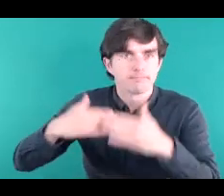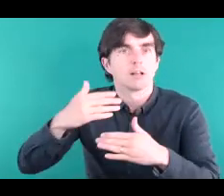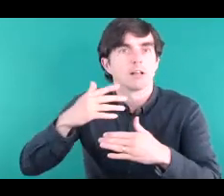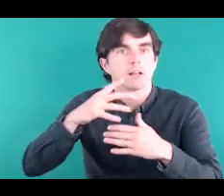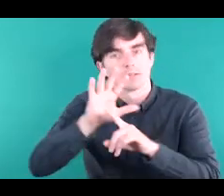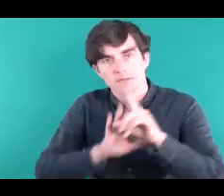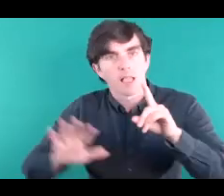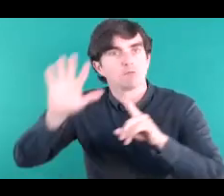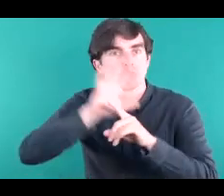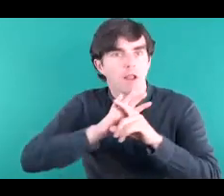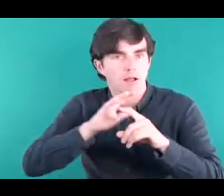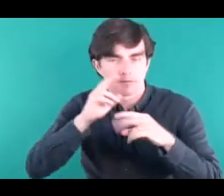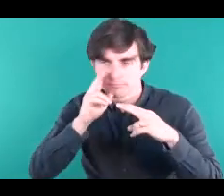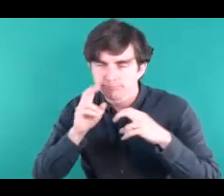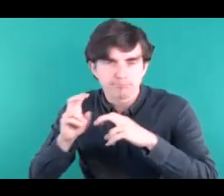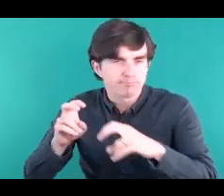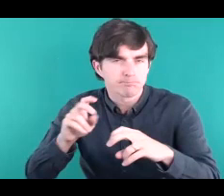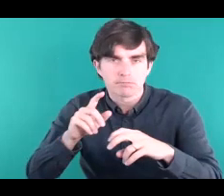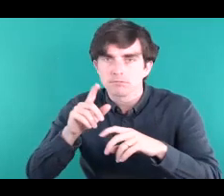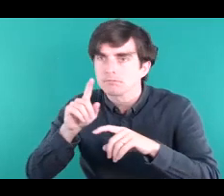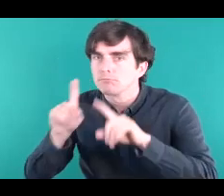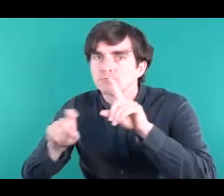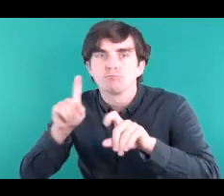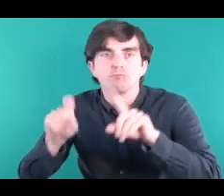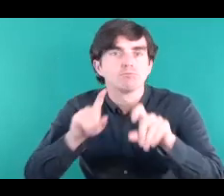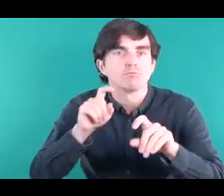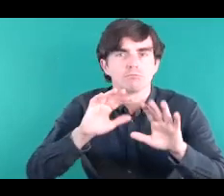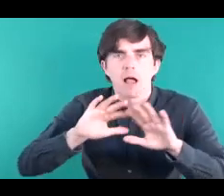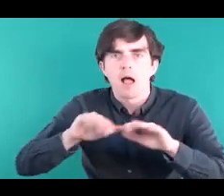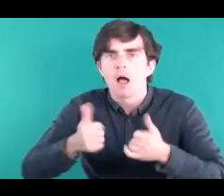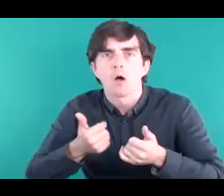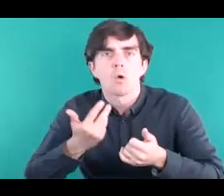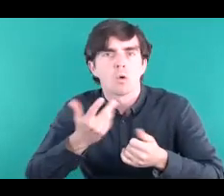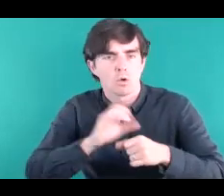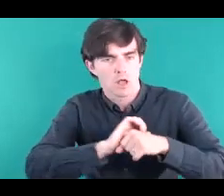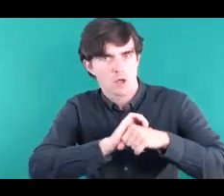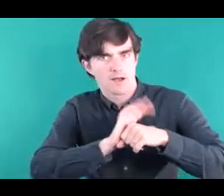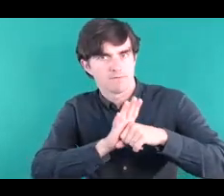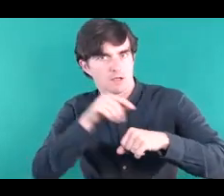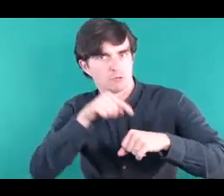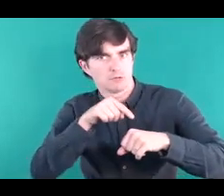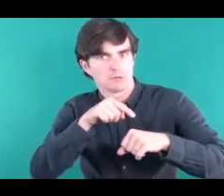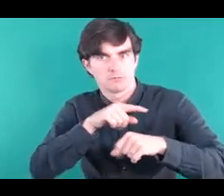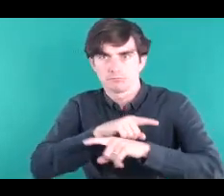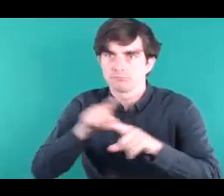is impacting toward person with disabilities. So next slide.